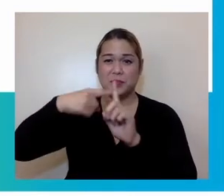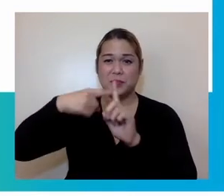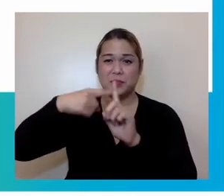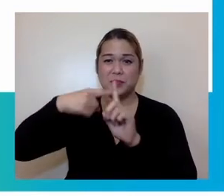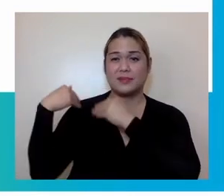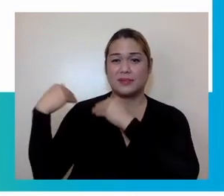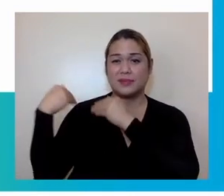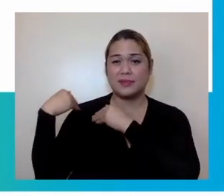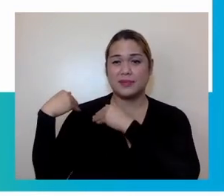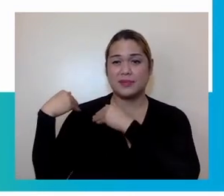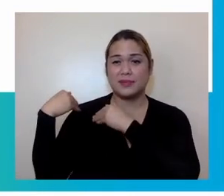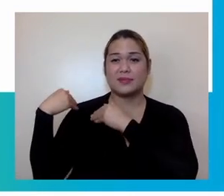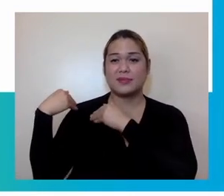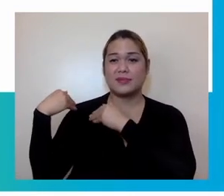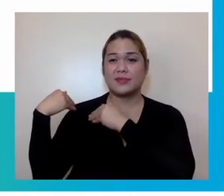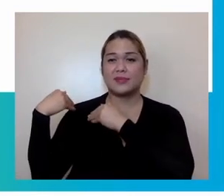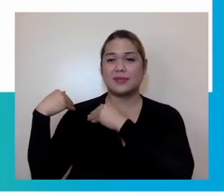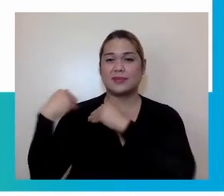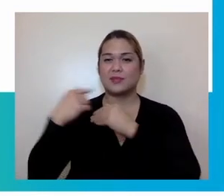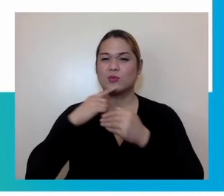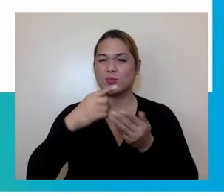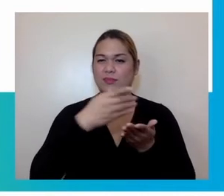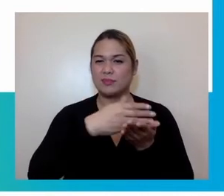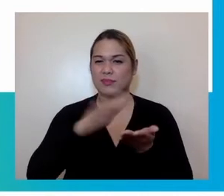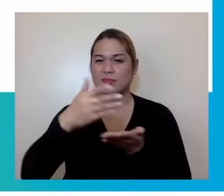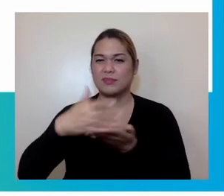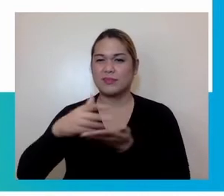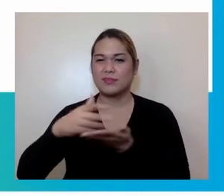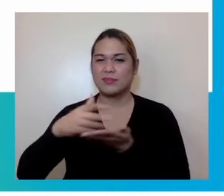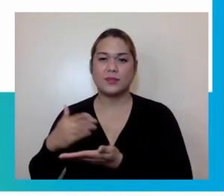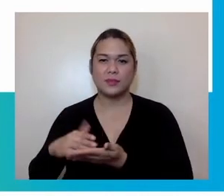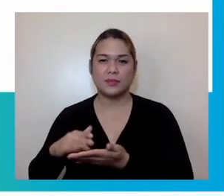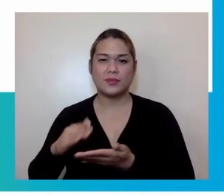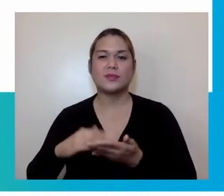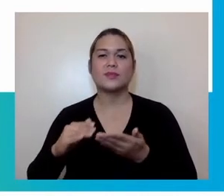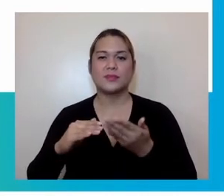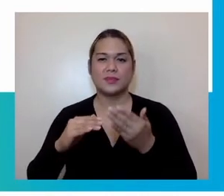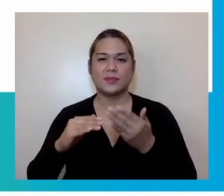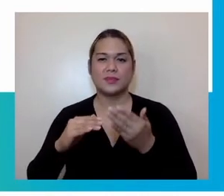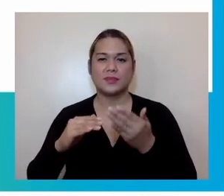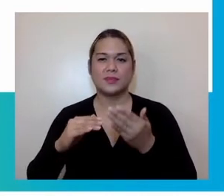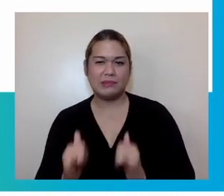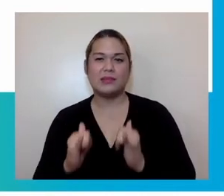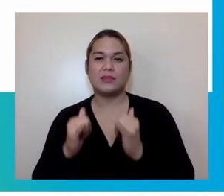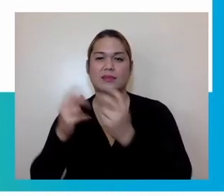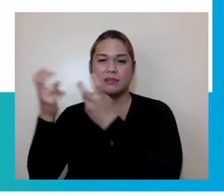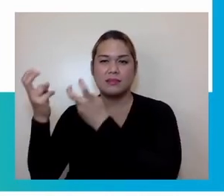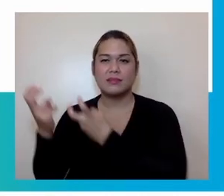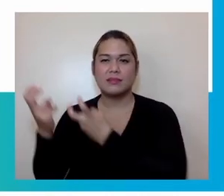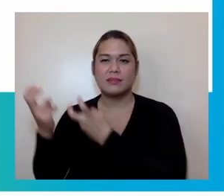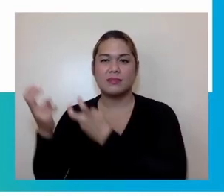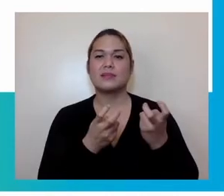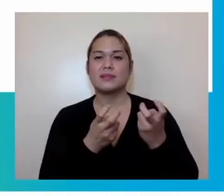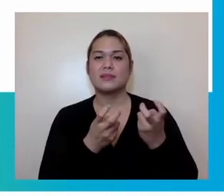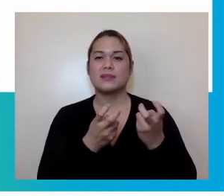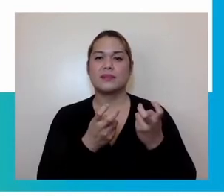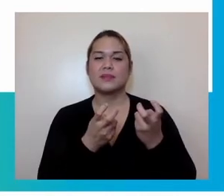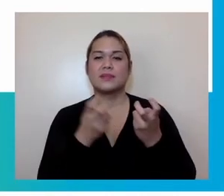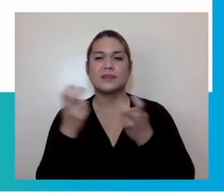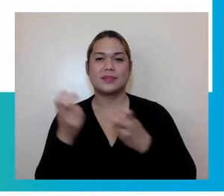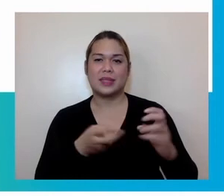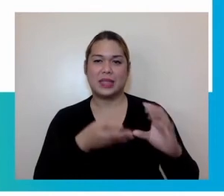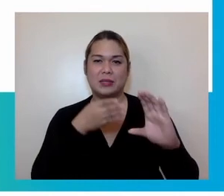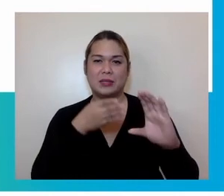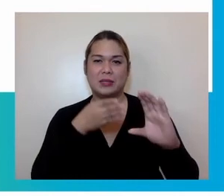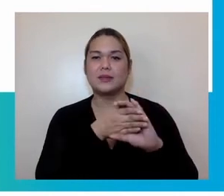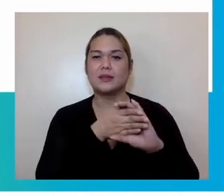for adopting thermal waste to energy systems in the bank policy. Based on climate, time is running out. Most of Asia